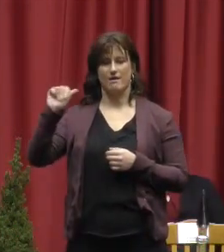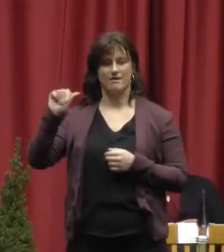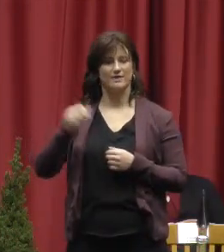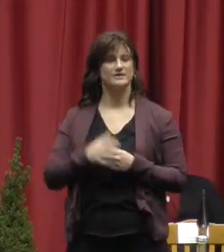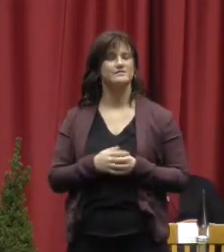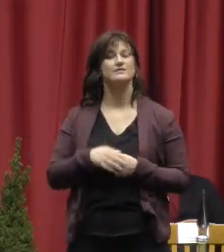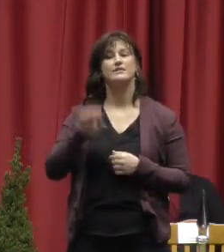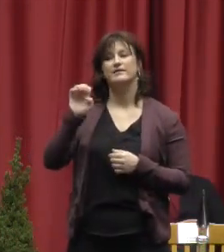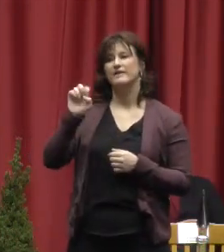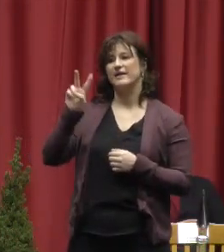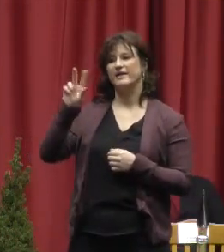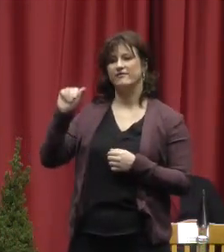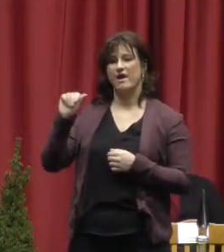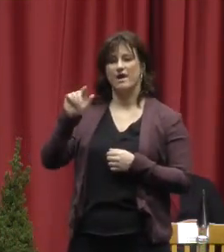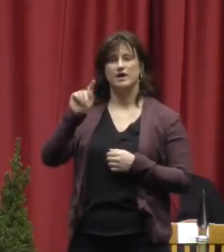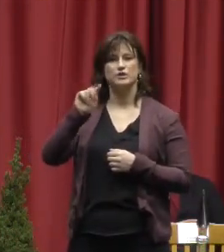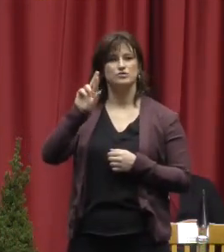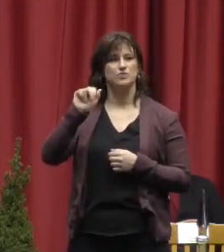Eva Treviso,